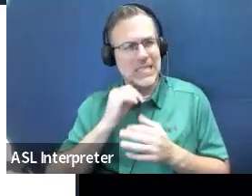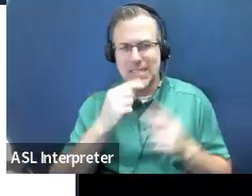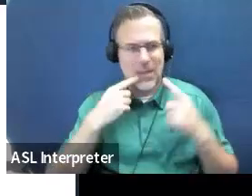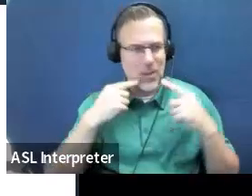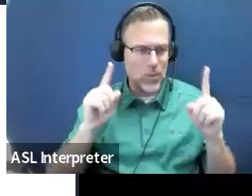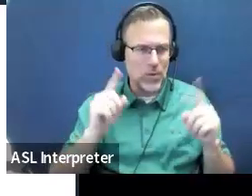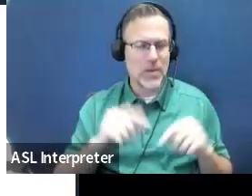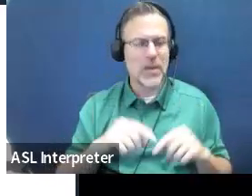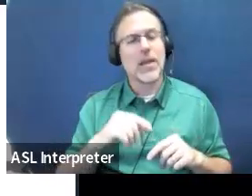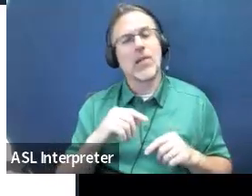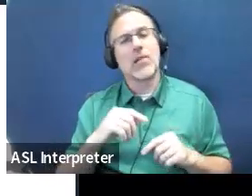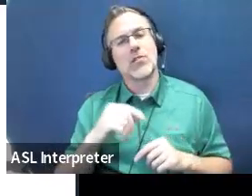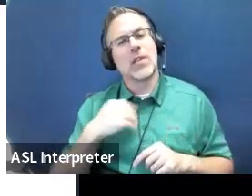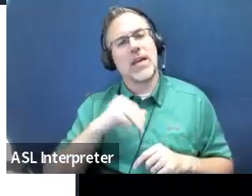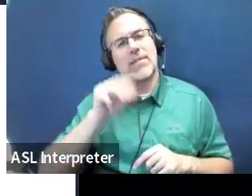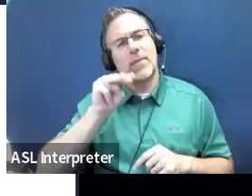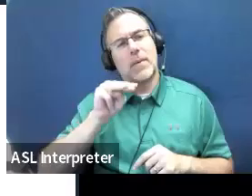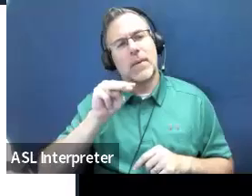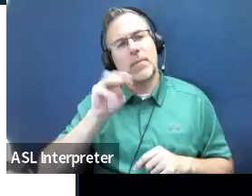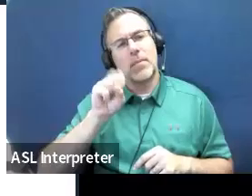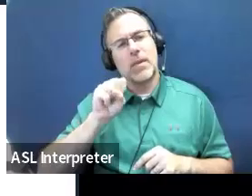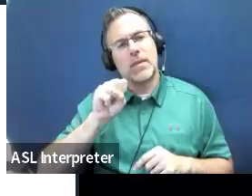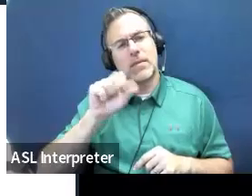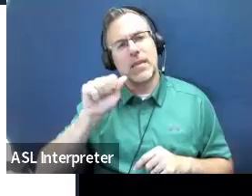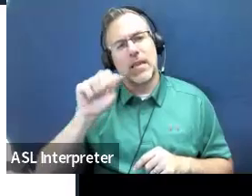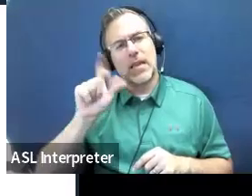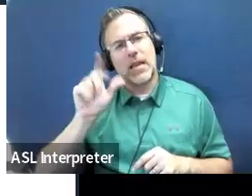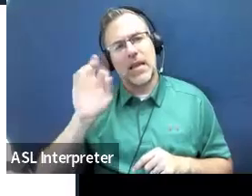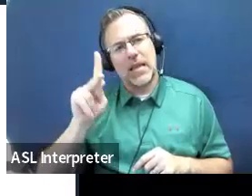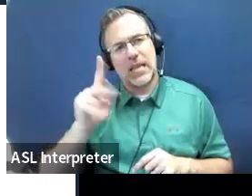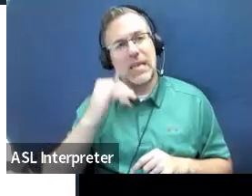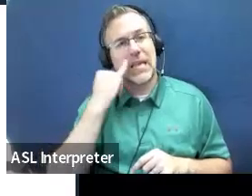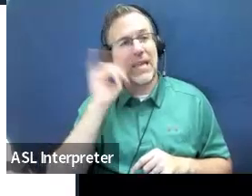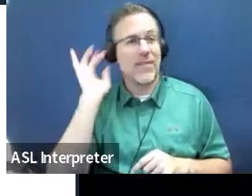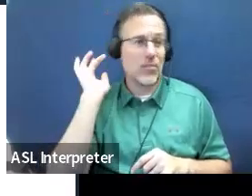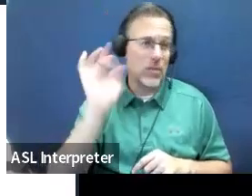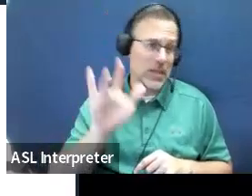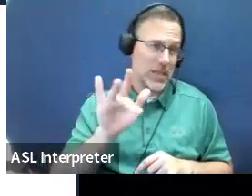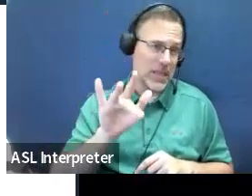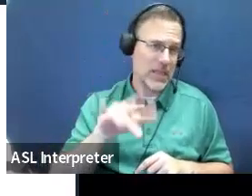that page, there's a MSAA like link. And if you click that, it does